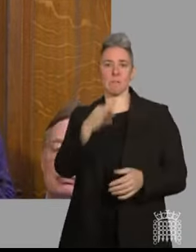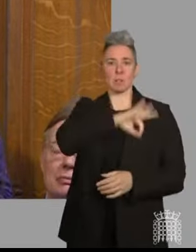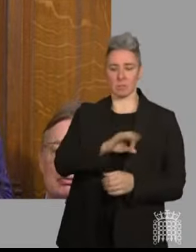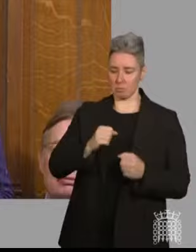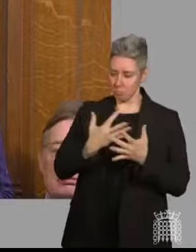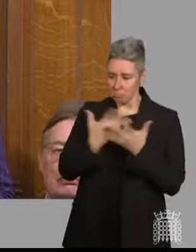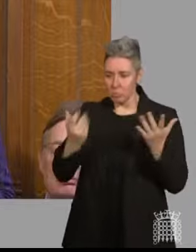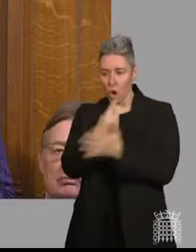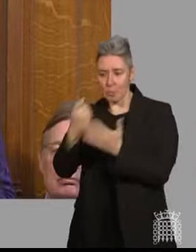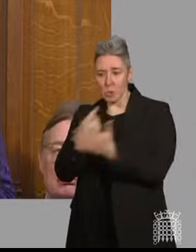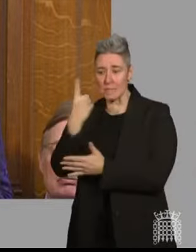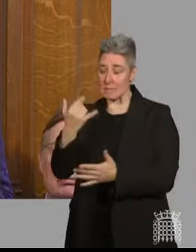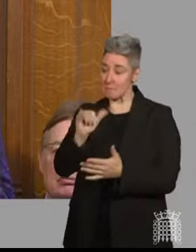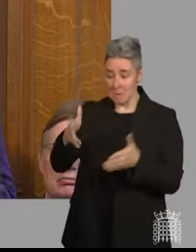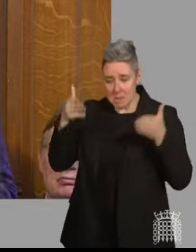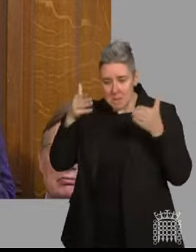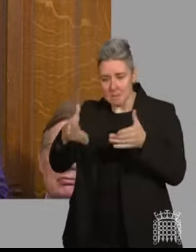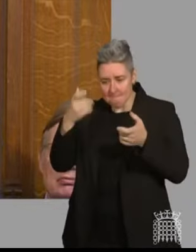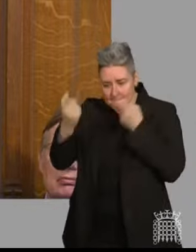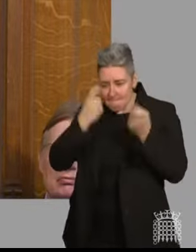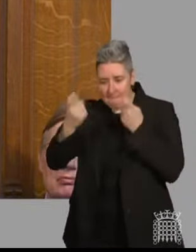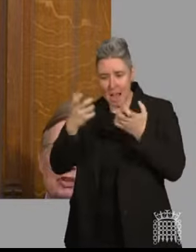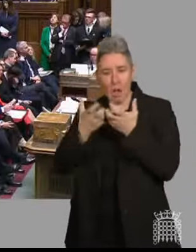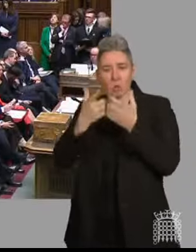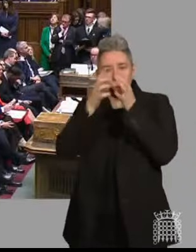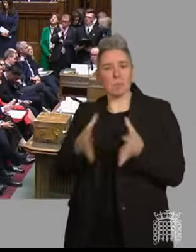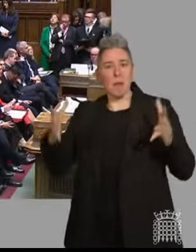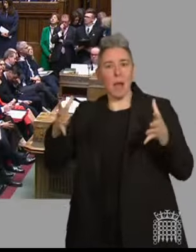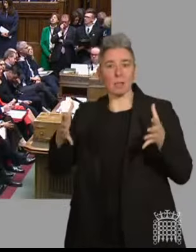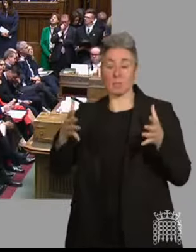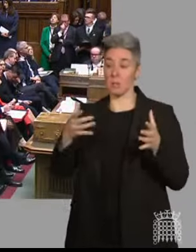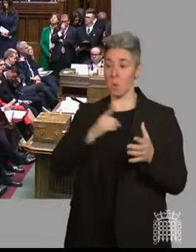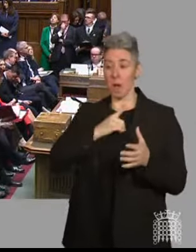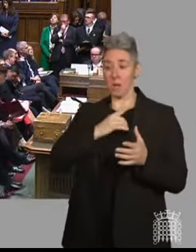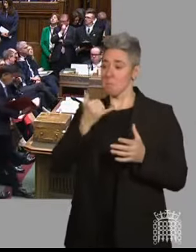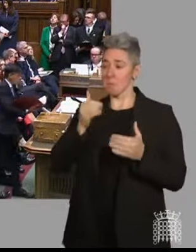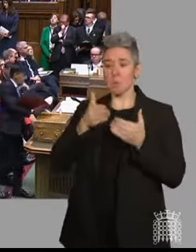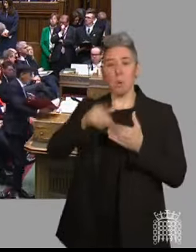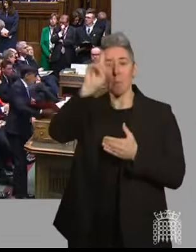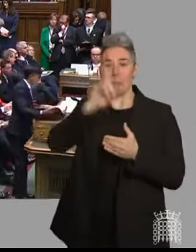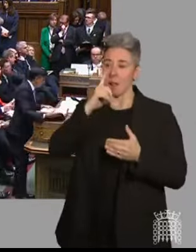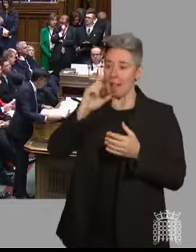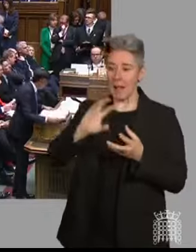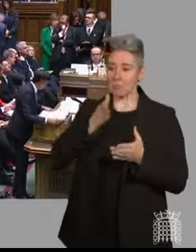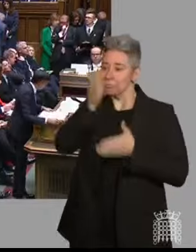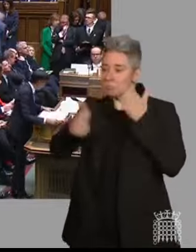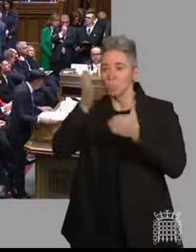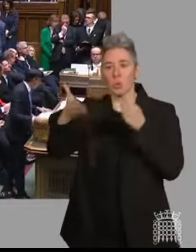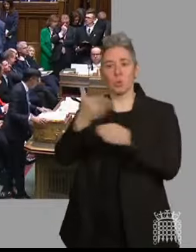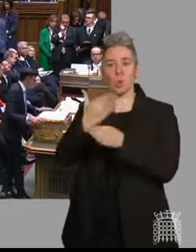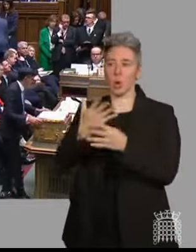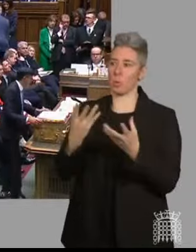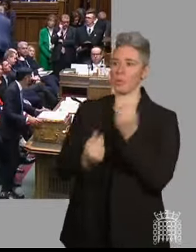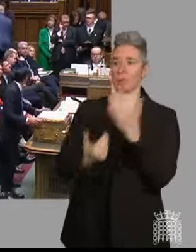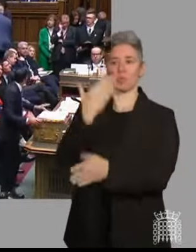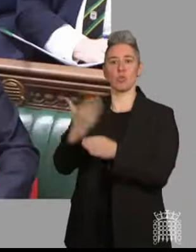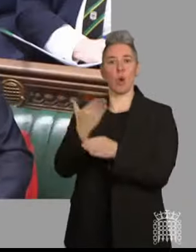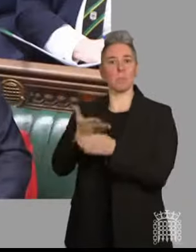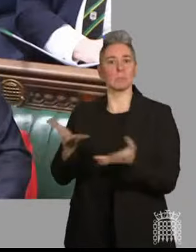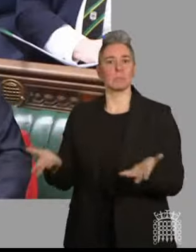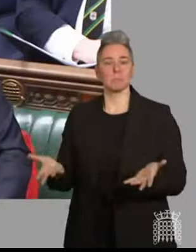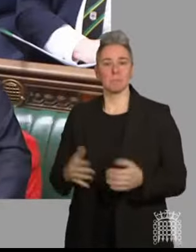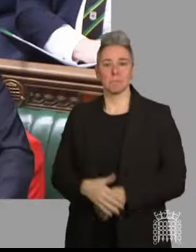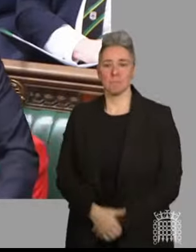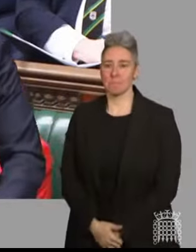a way of getting more people to work in the new jobs being created? Well, my honourable friend is right to highlight that